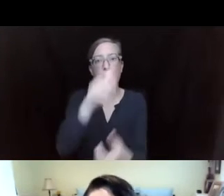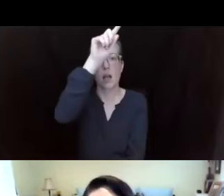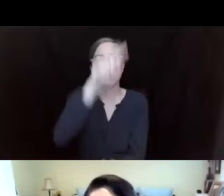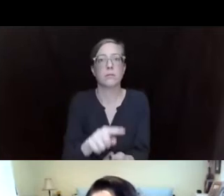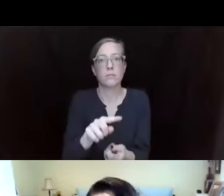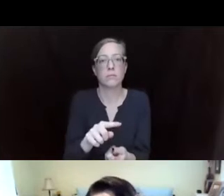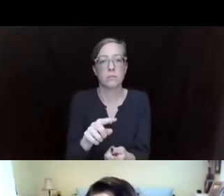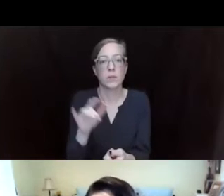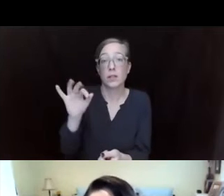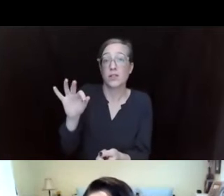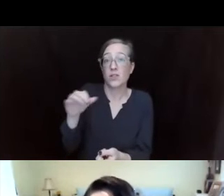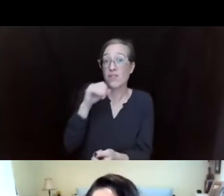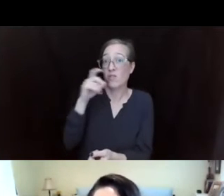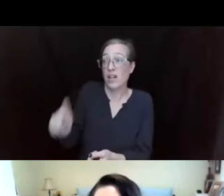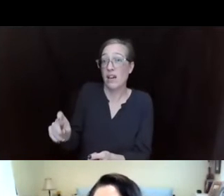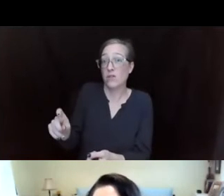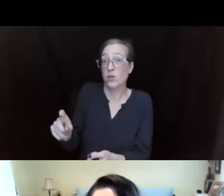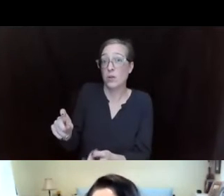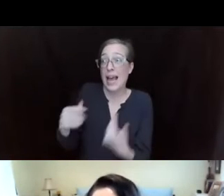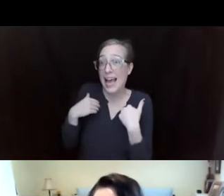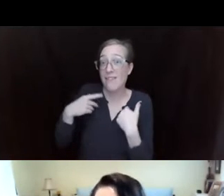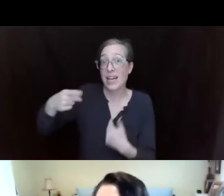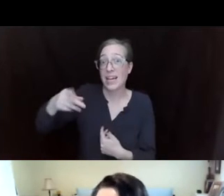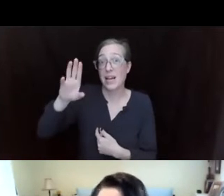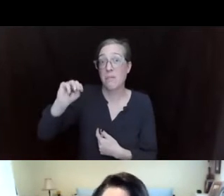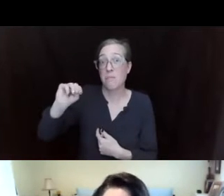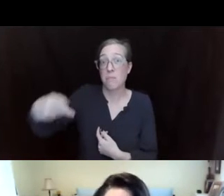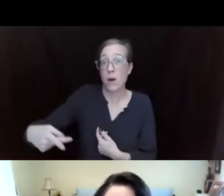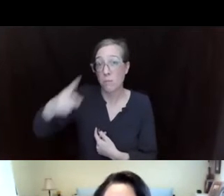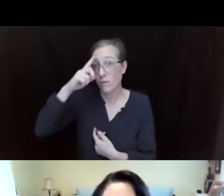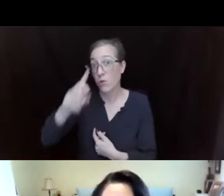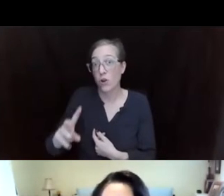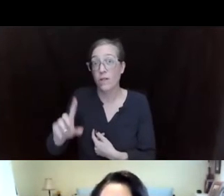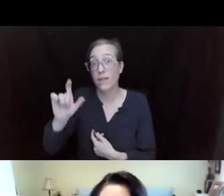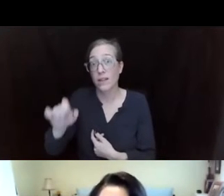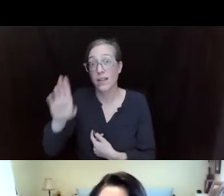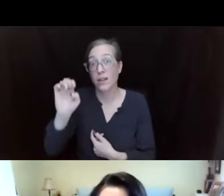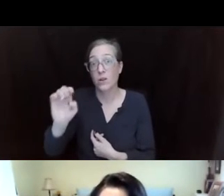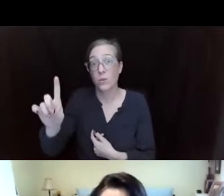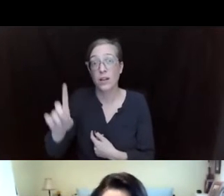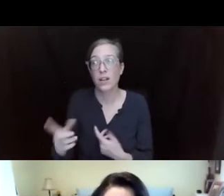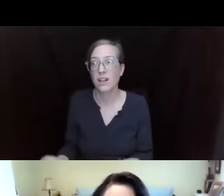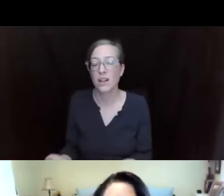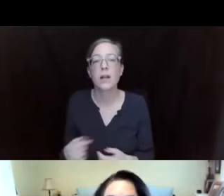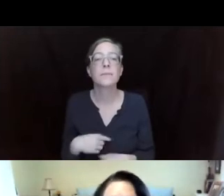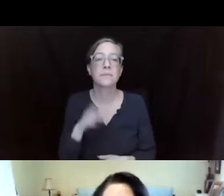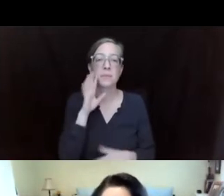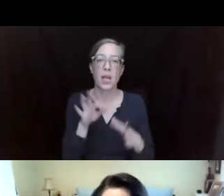pump, that is making my device a little bit more robust and more miniaturized. So let me explain how electrosmotic